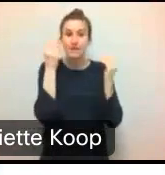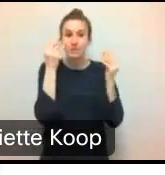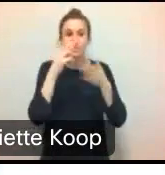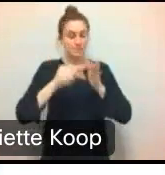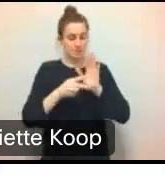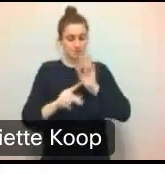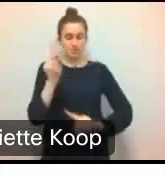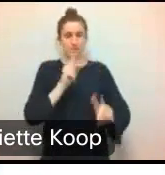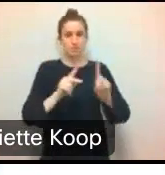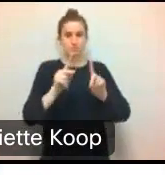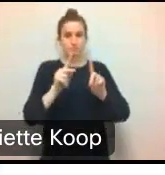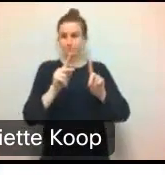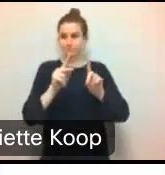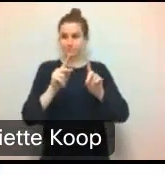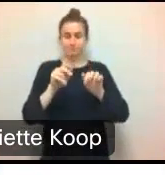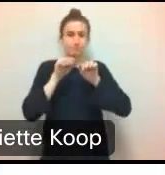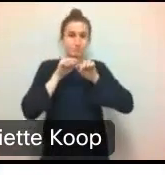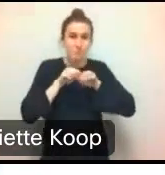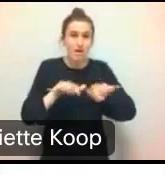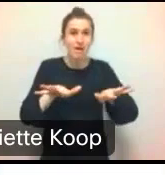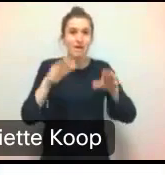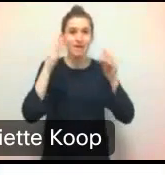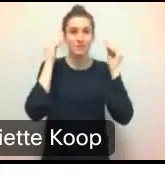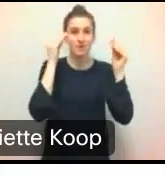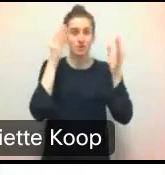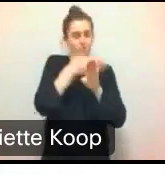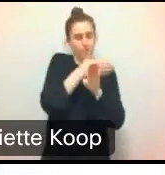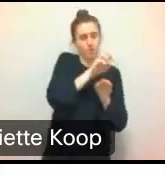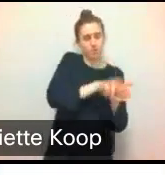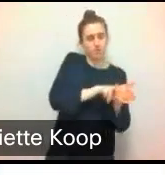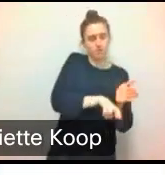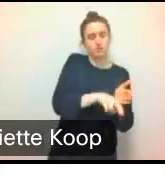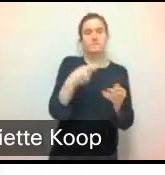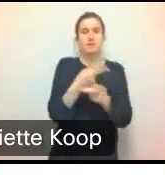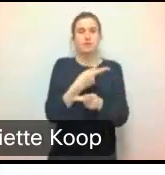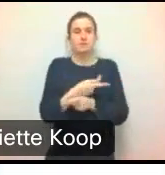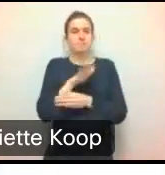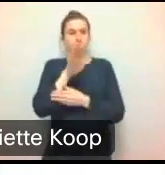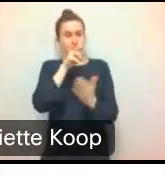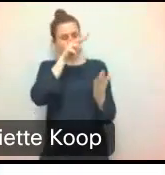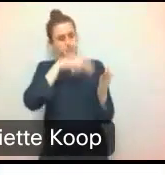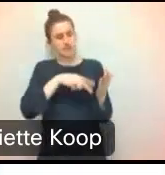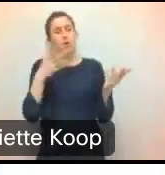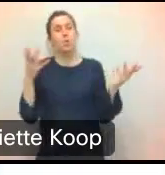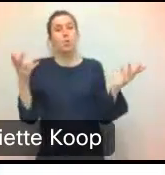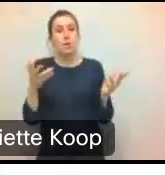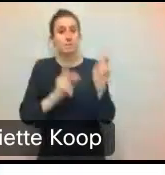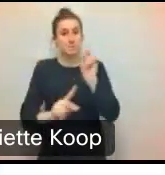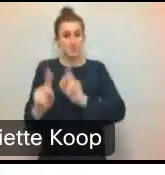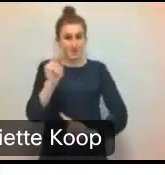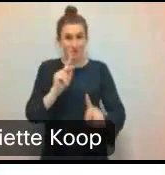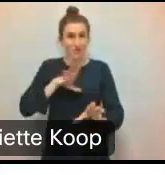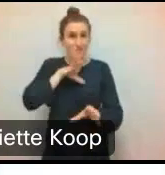information without looking into it. Again, ask yourself, what are you looking at? And people engaging